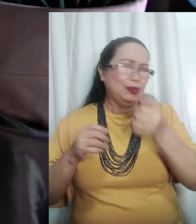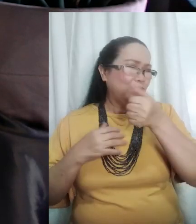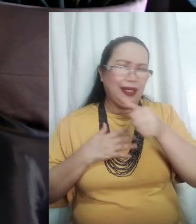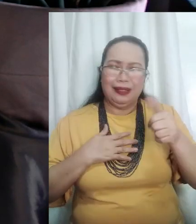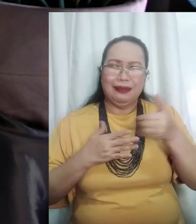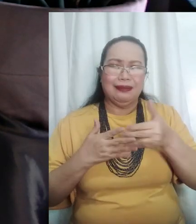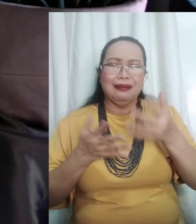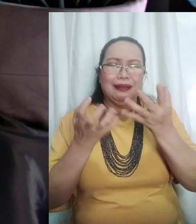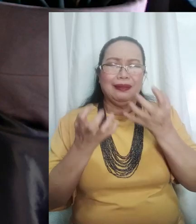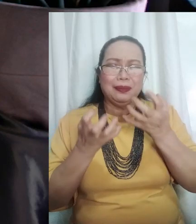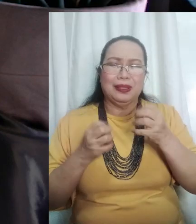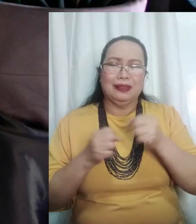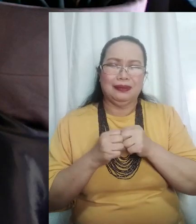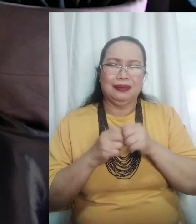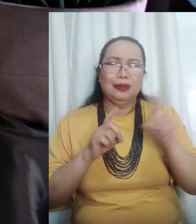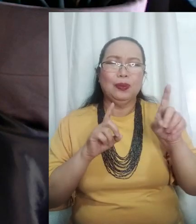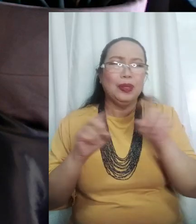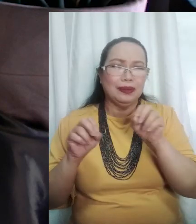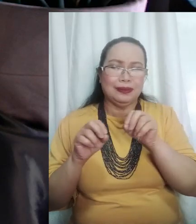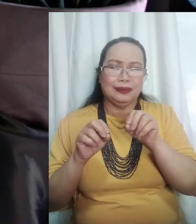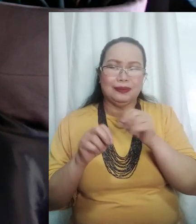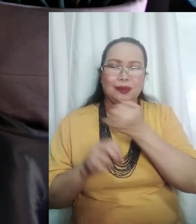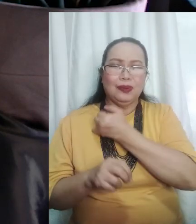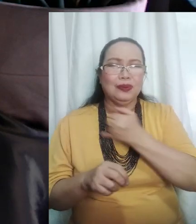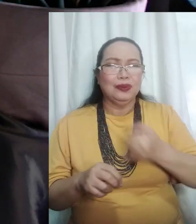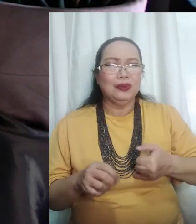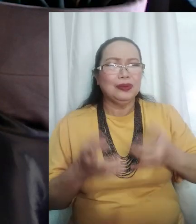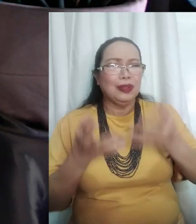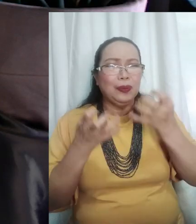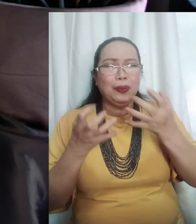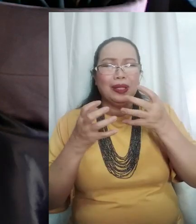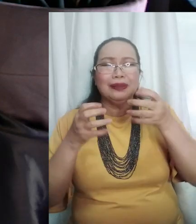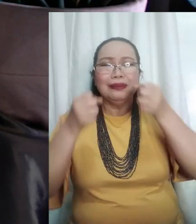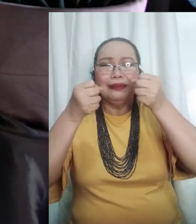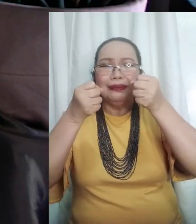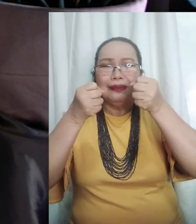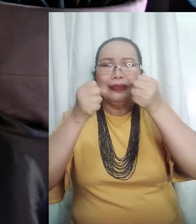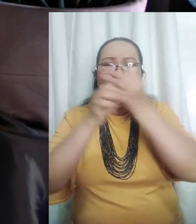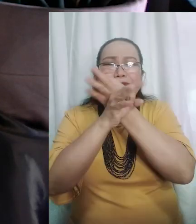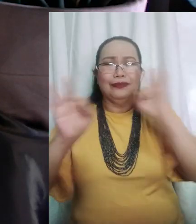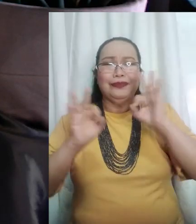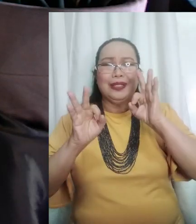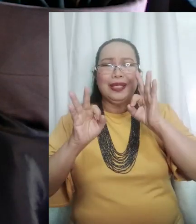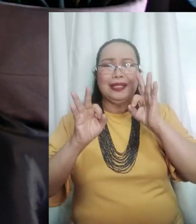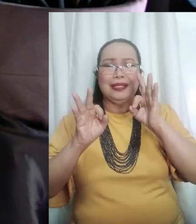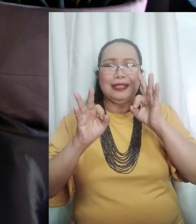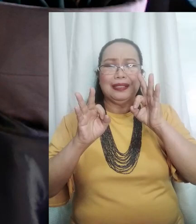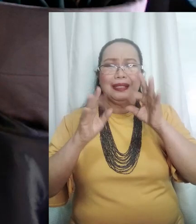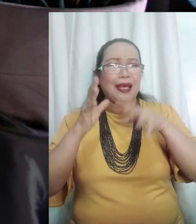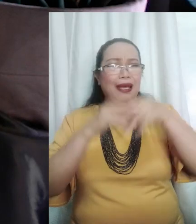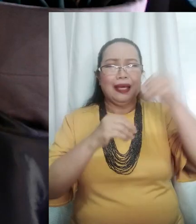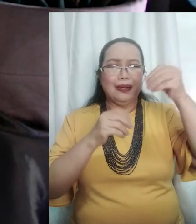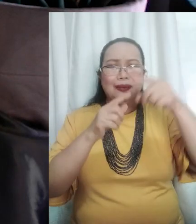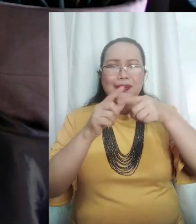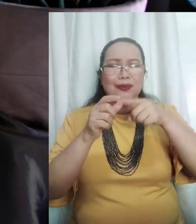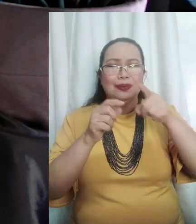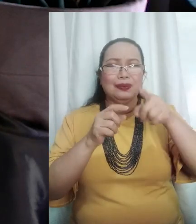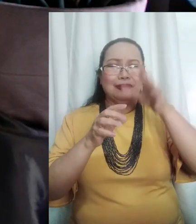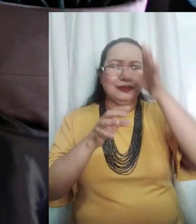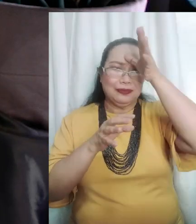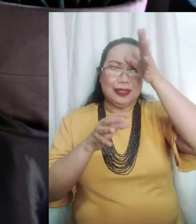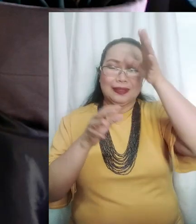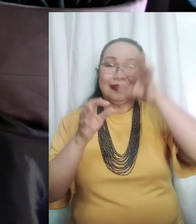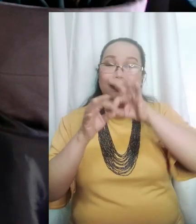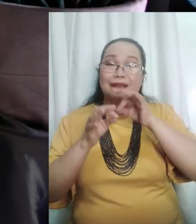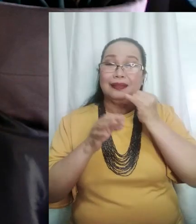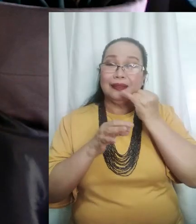Joseph shows us that he was wanting to be released, yes, of course, wanting freedom to go back to his